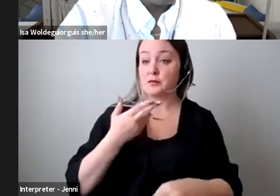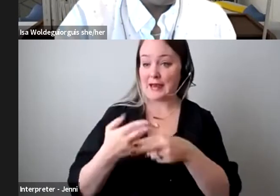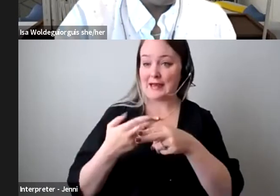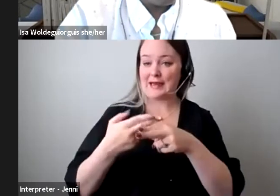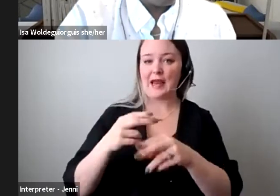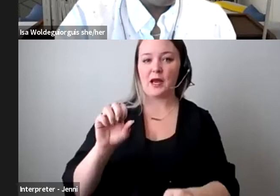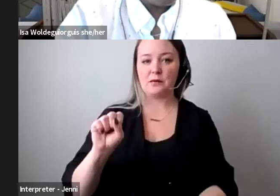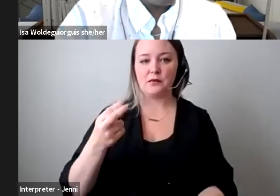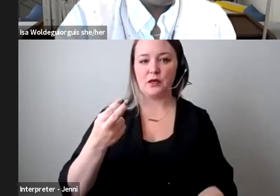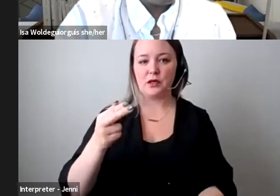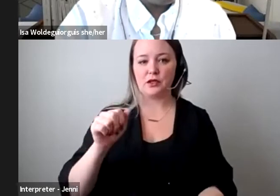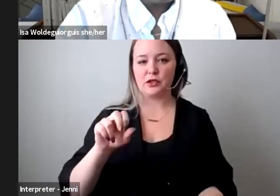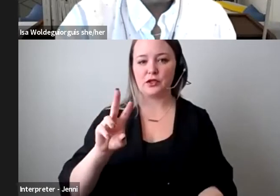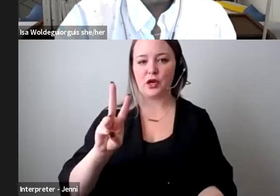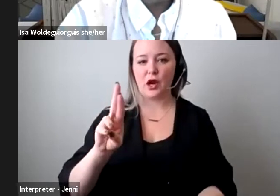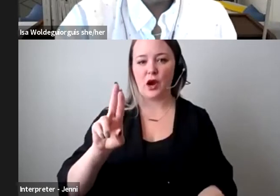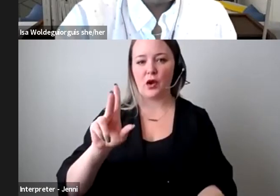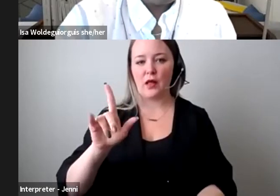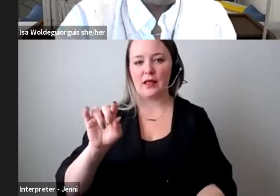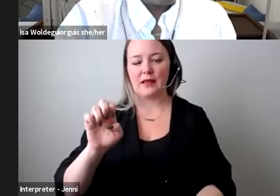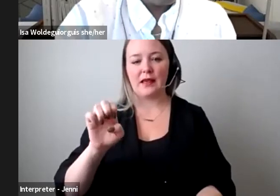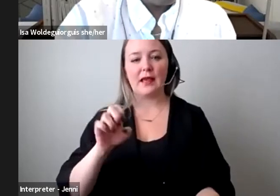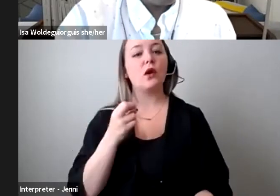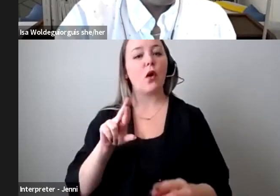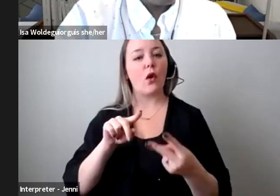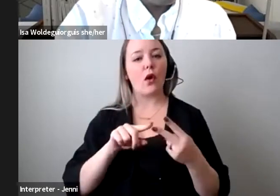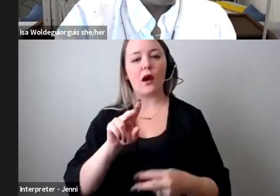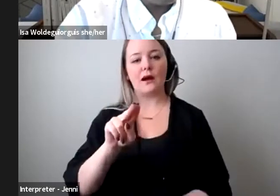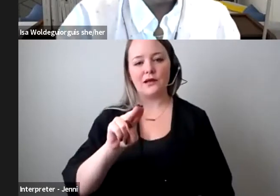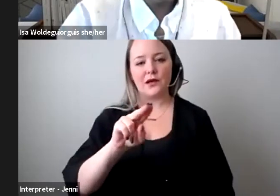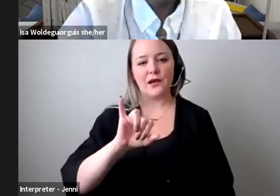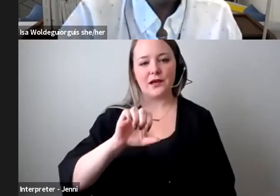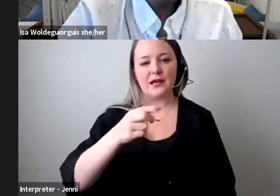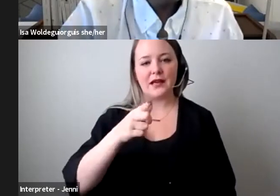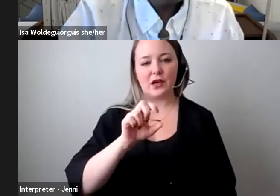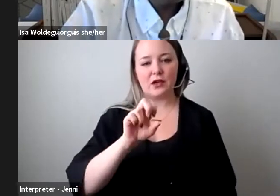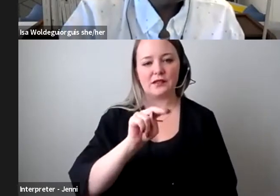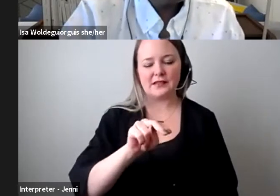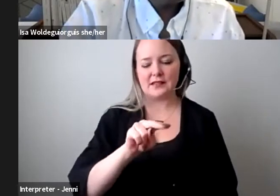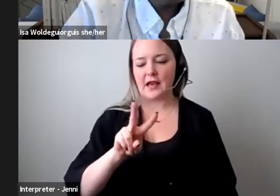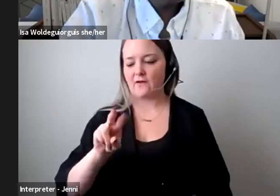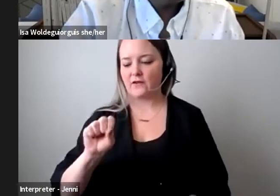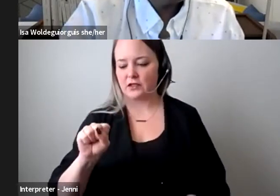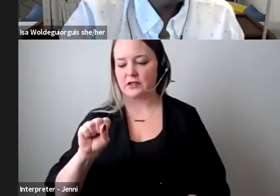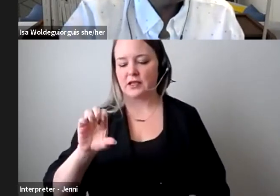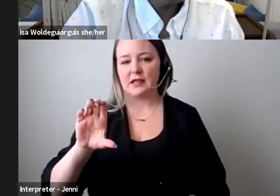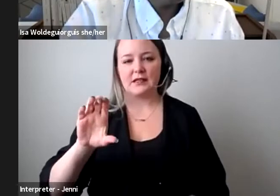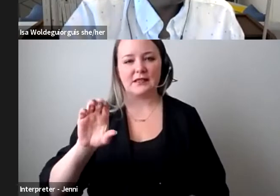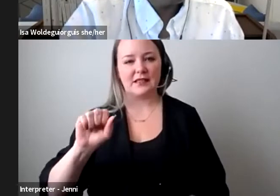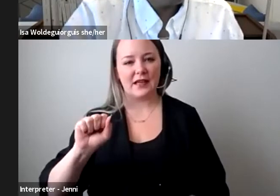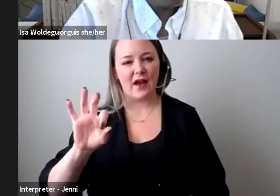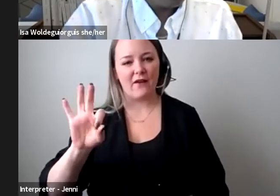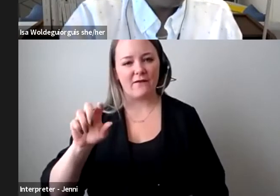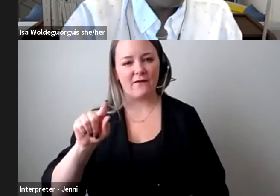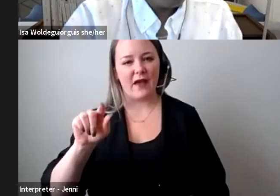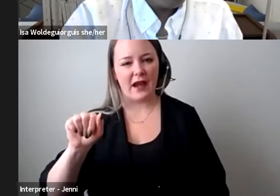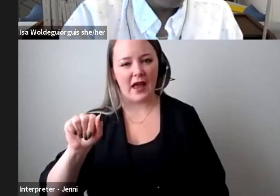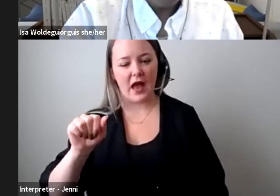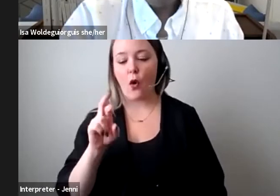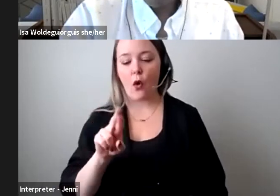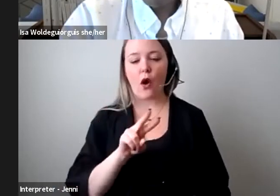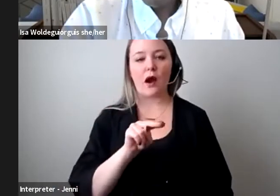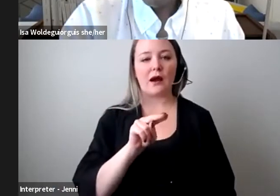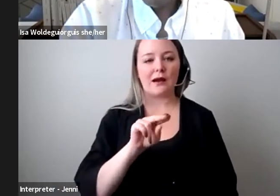Nicholson, or you could search by Nicholson versus Capetta or Nicholson versus Williams.